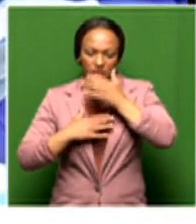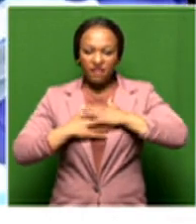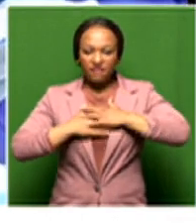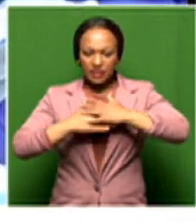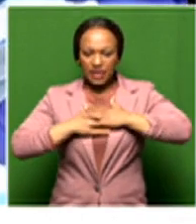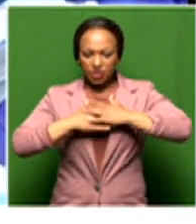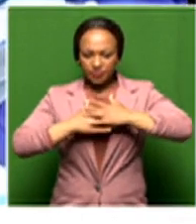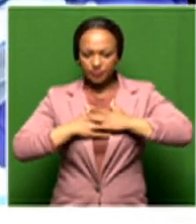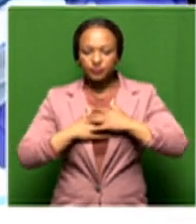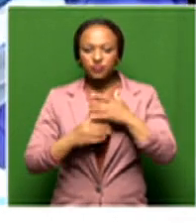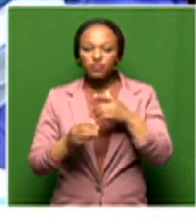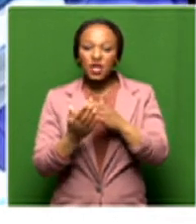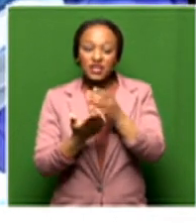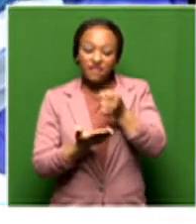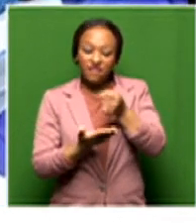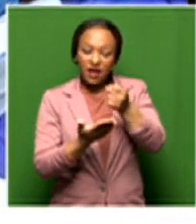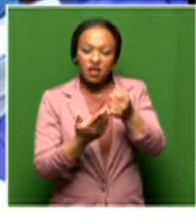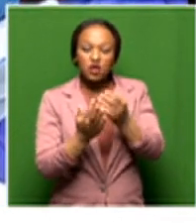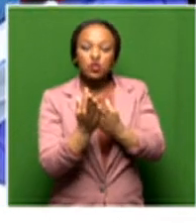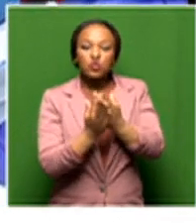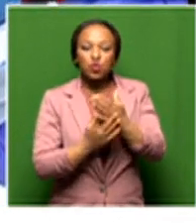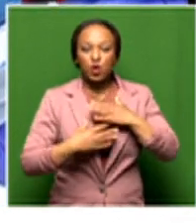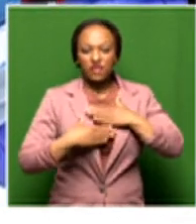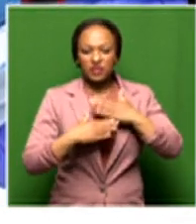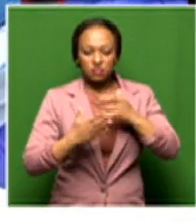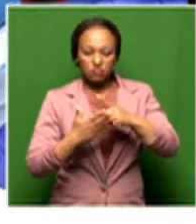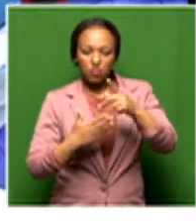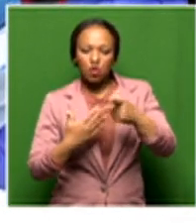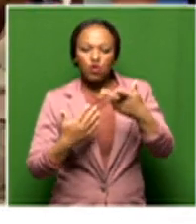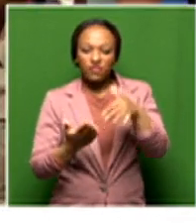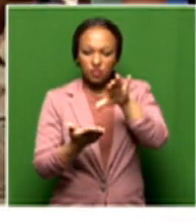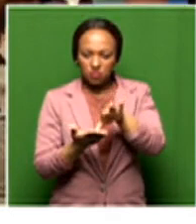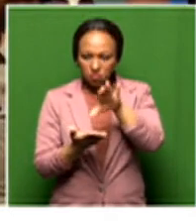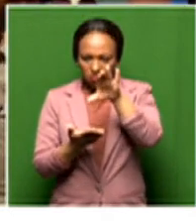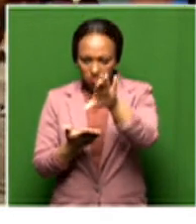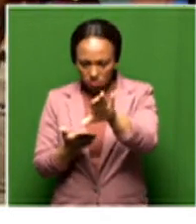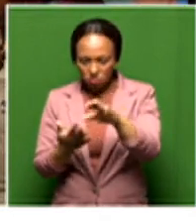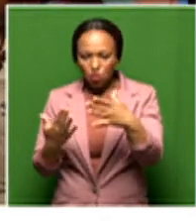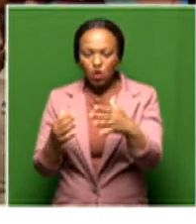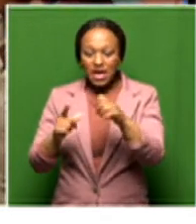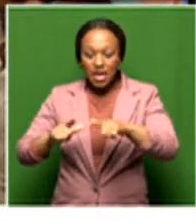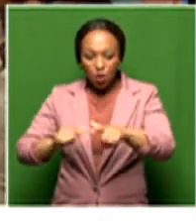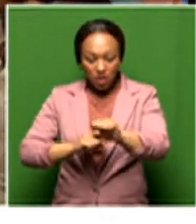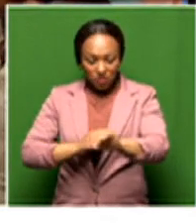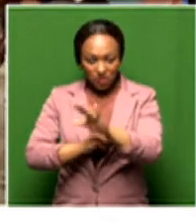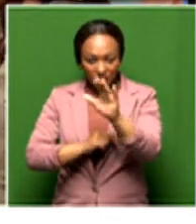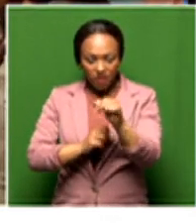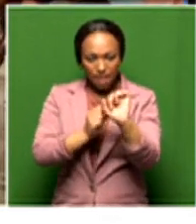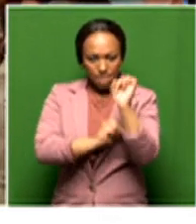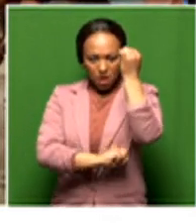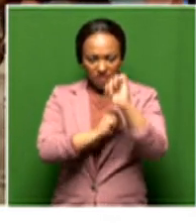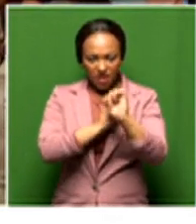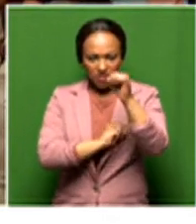fund, through the National Ventilator Project, actually invested in the local manufacturing of what is